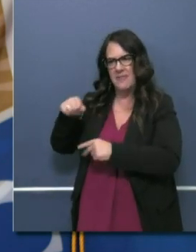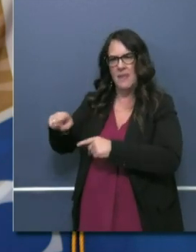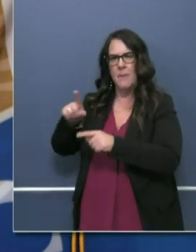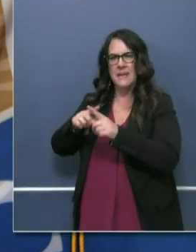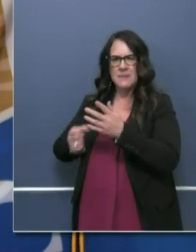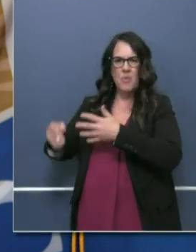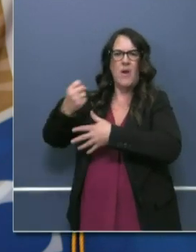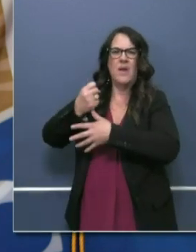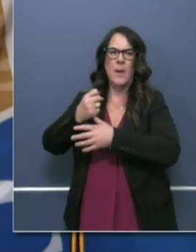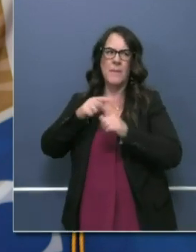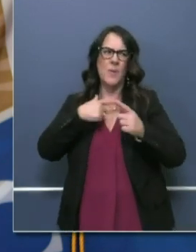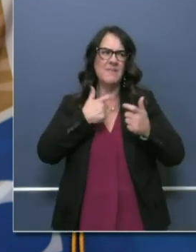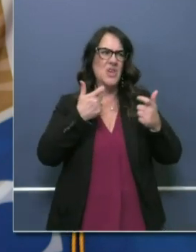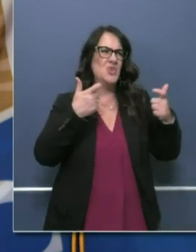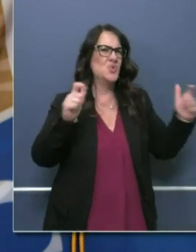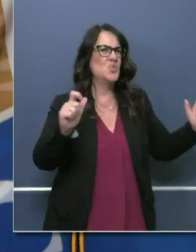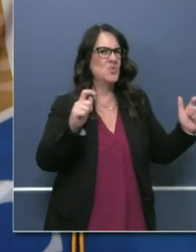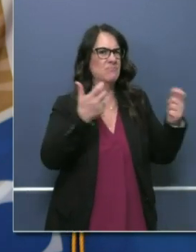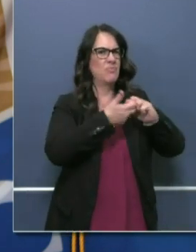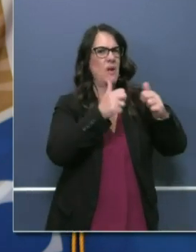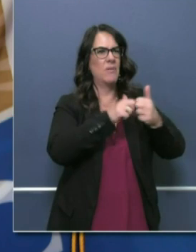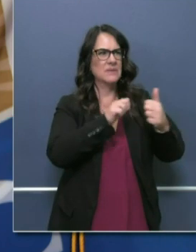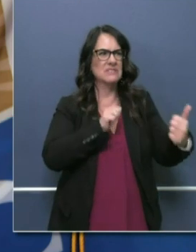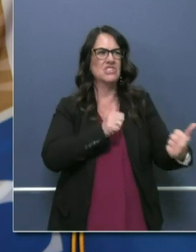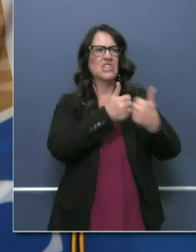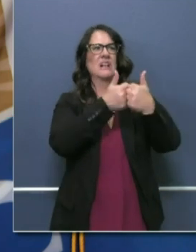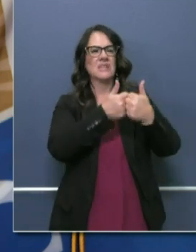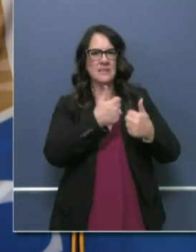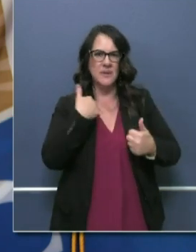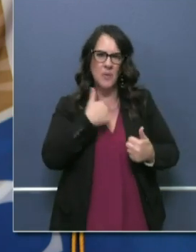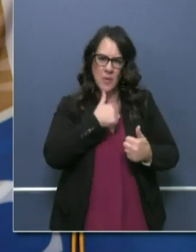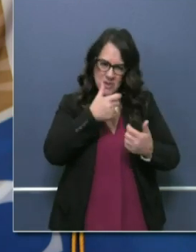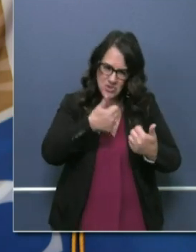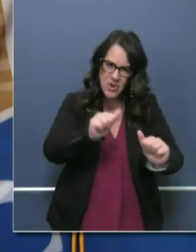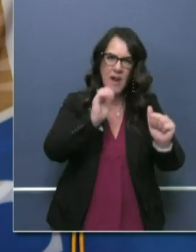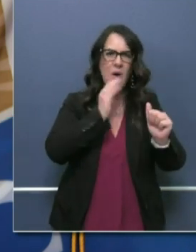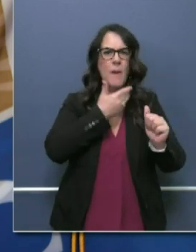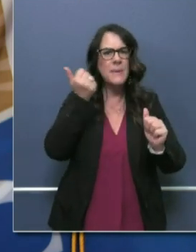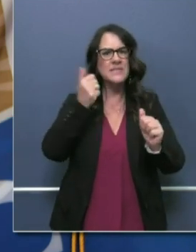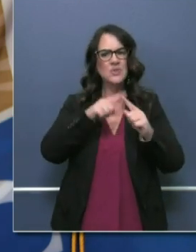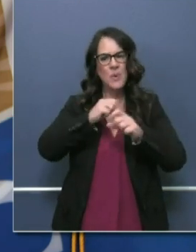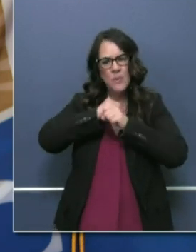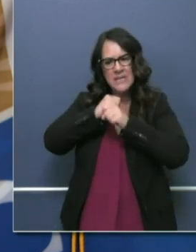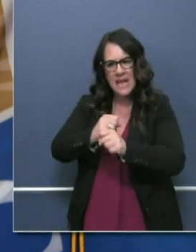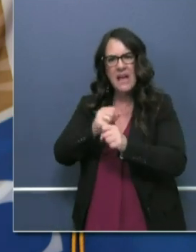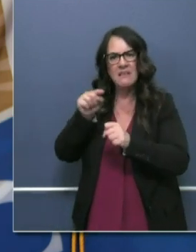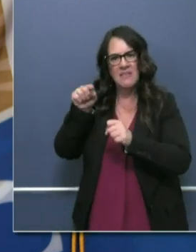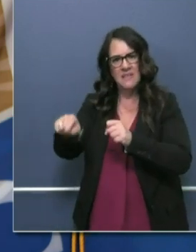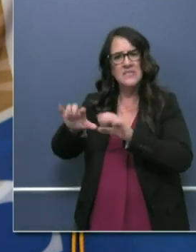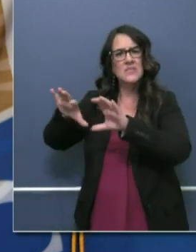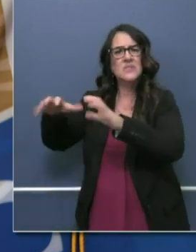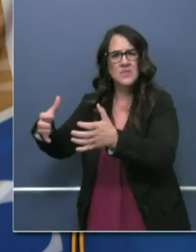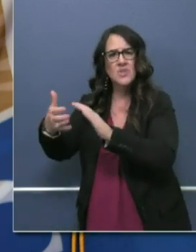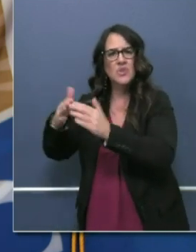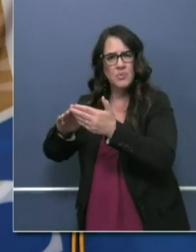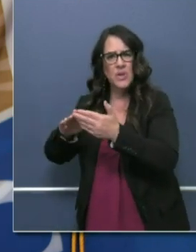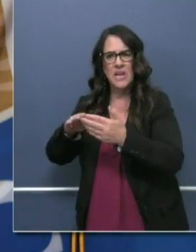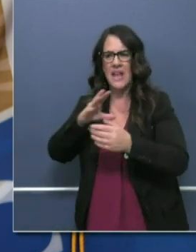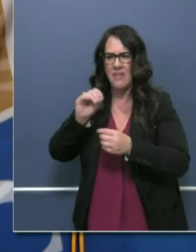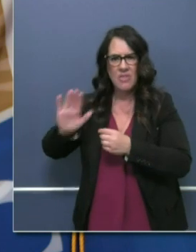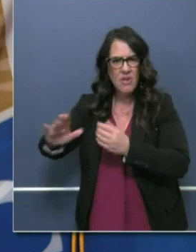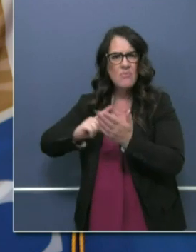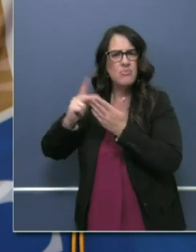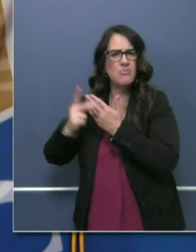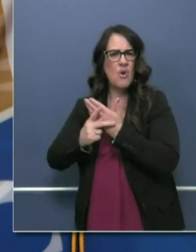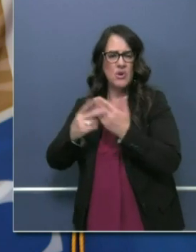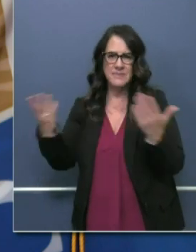enormous challenge in front of us, and we'll do our best to meet the moment by protecting some critical programs in our state